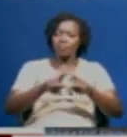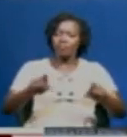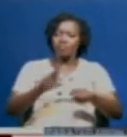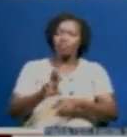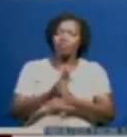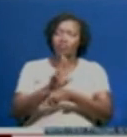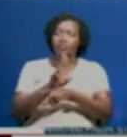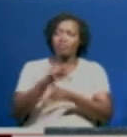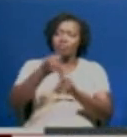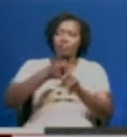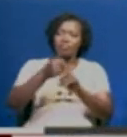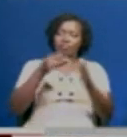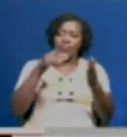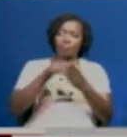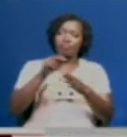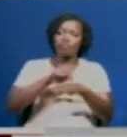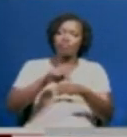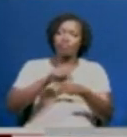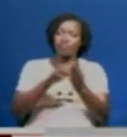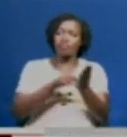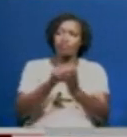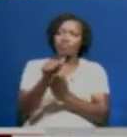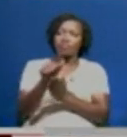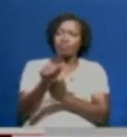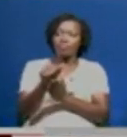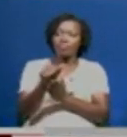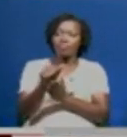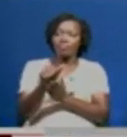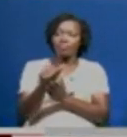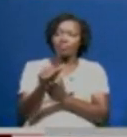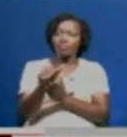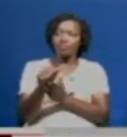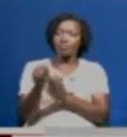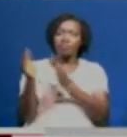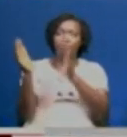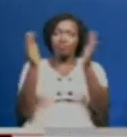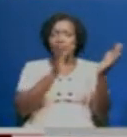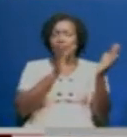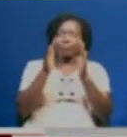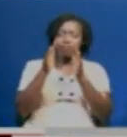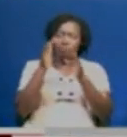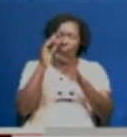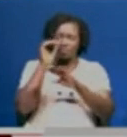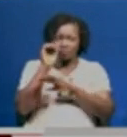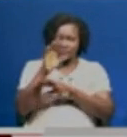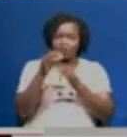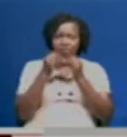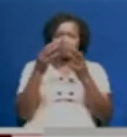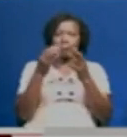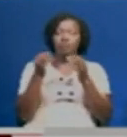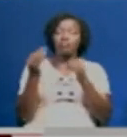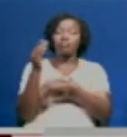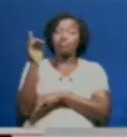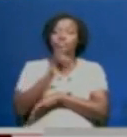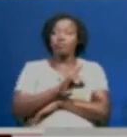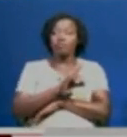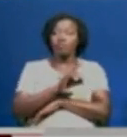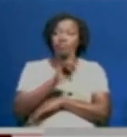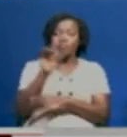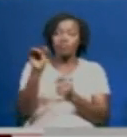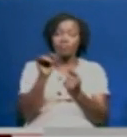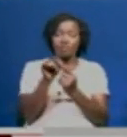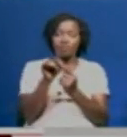fight against natural disasters. Accurate weather forecasting information, up to 14 days weather forecast, accurate. And